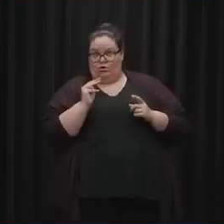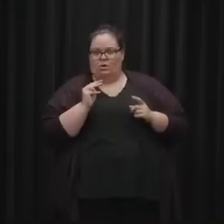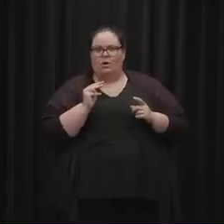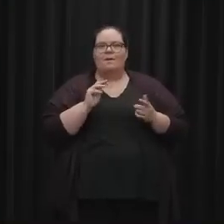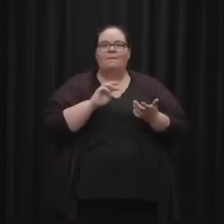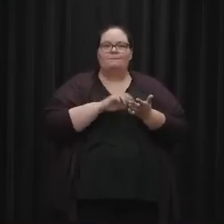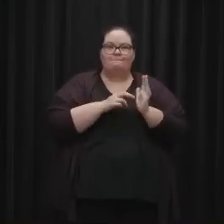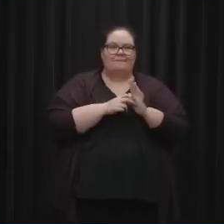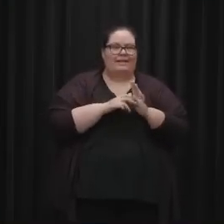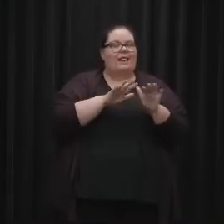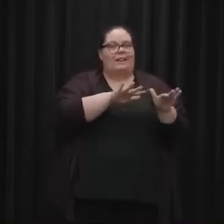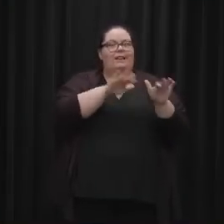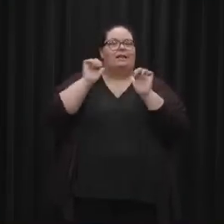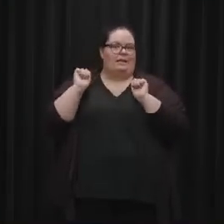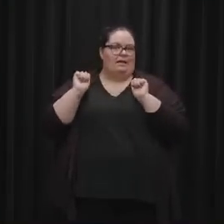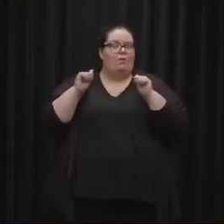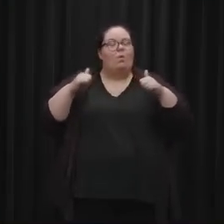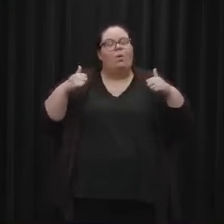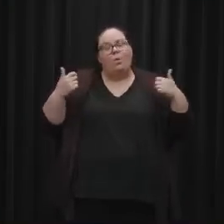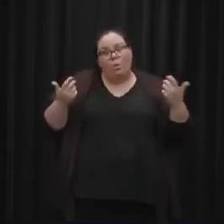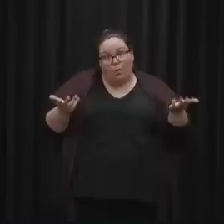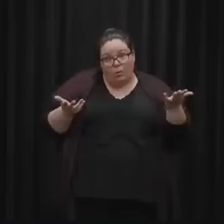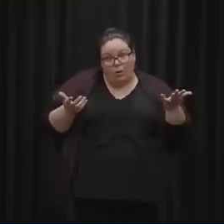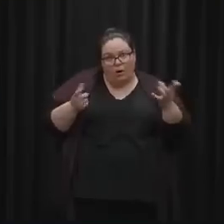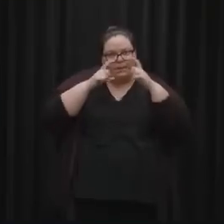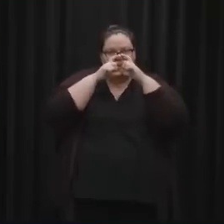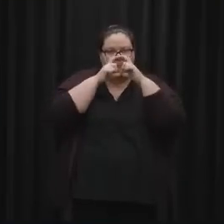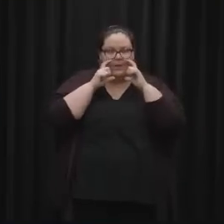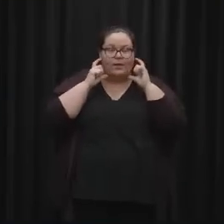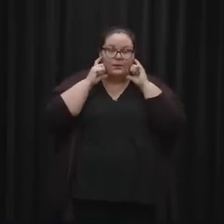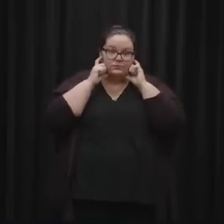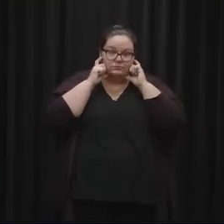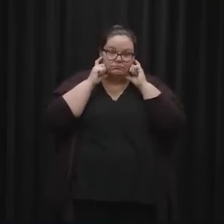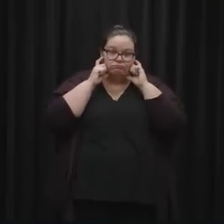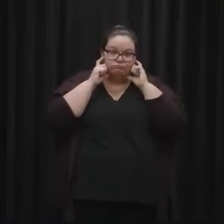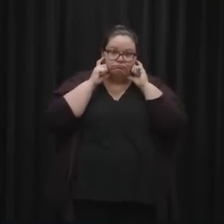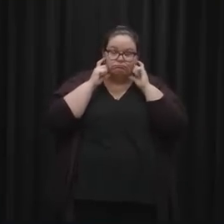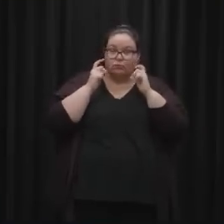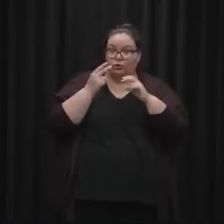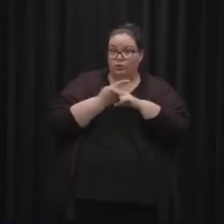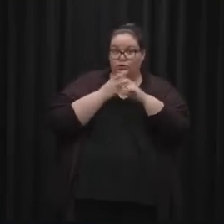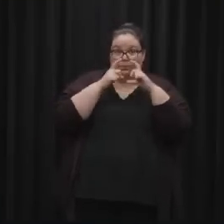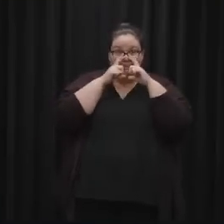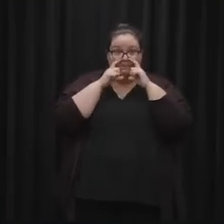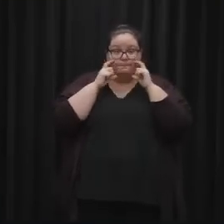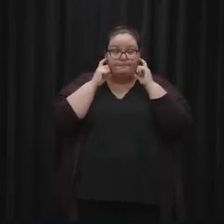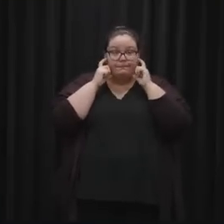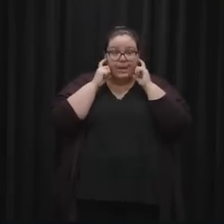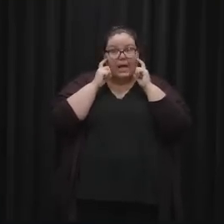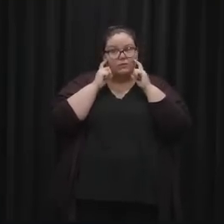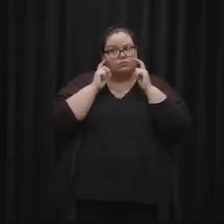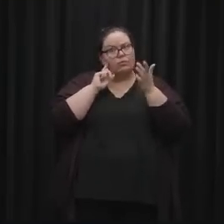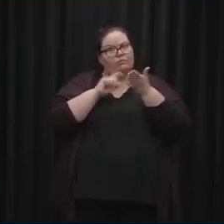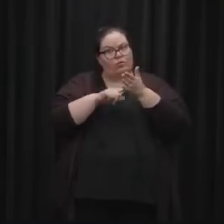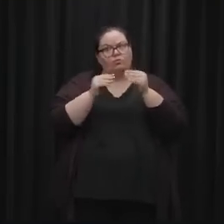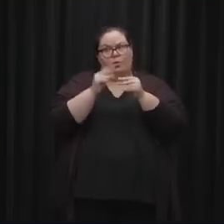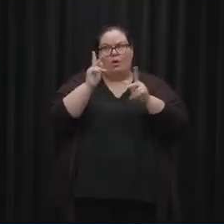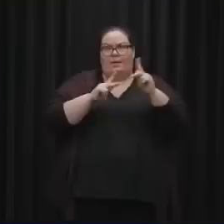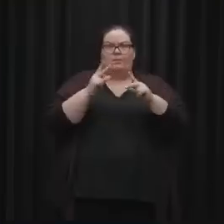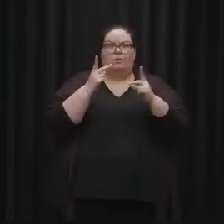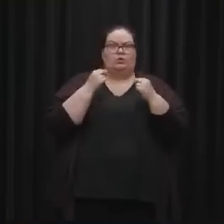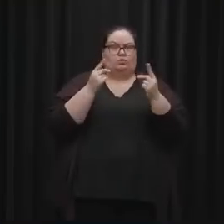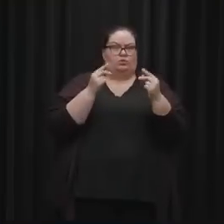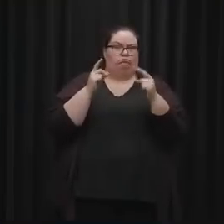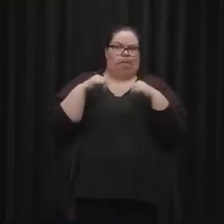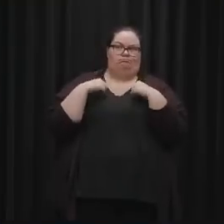you must remove yourself from that area or wear a face mask. The use of face masks has certainly increased greatly